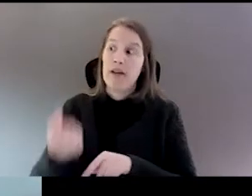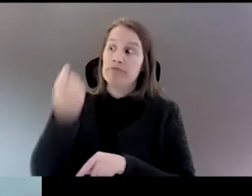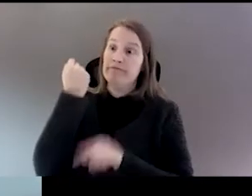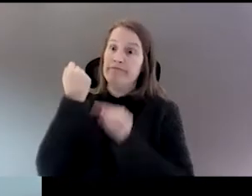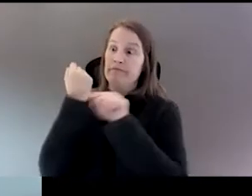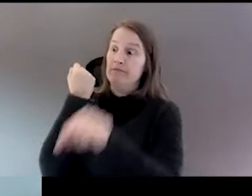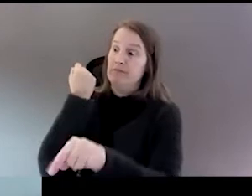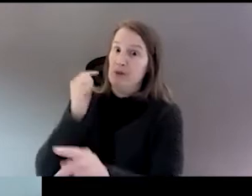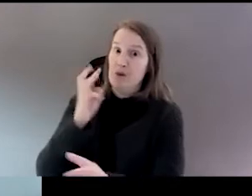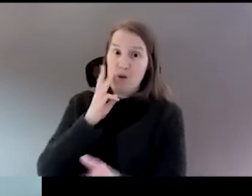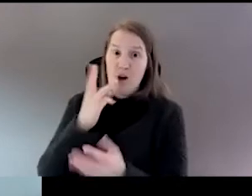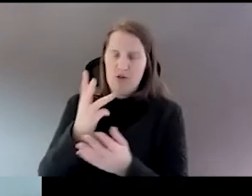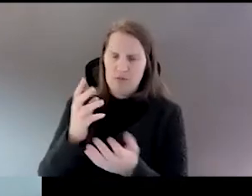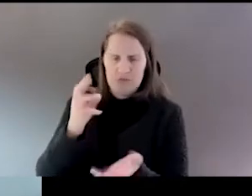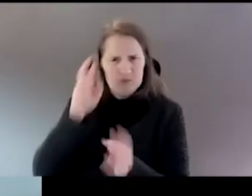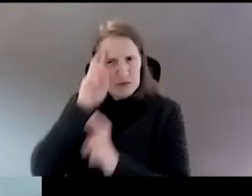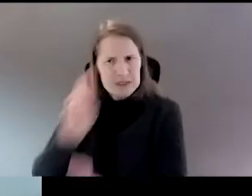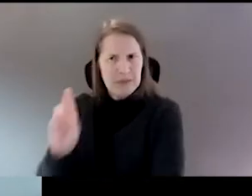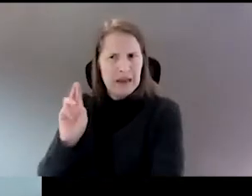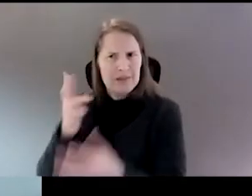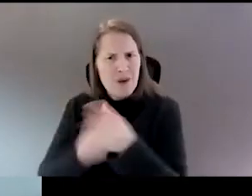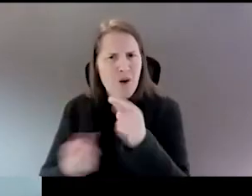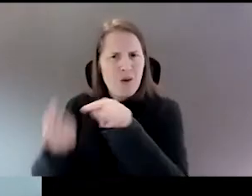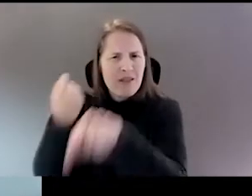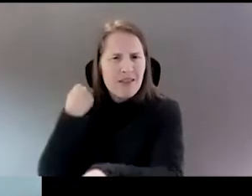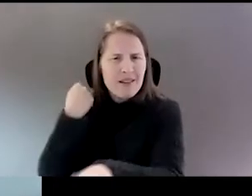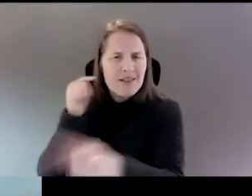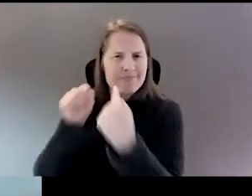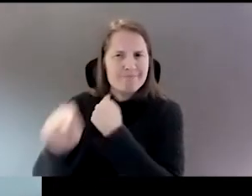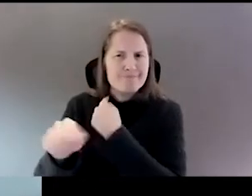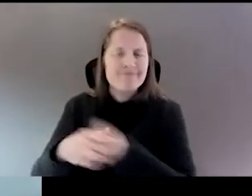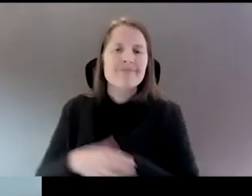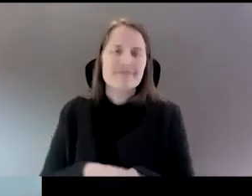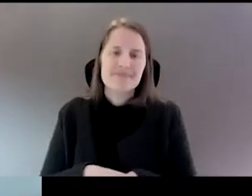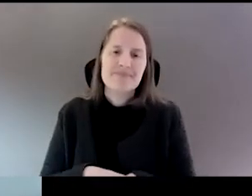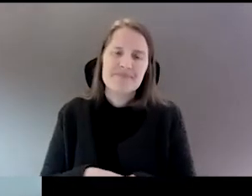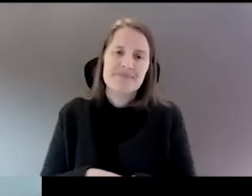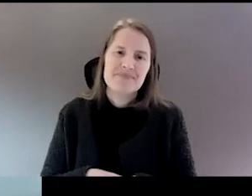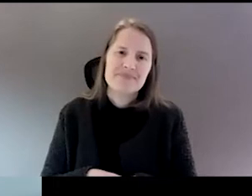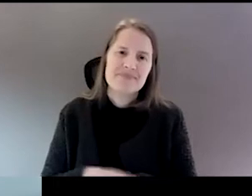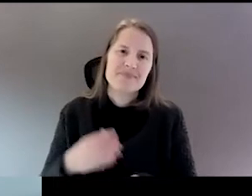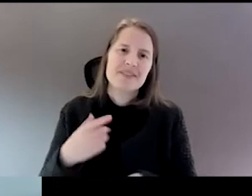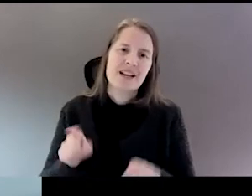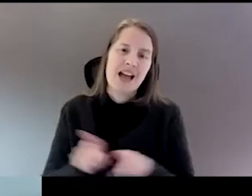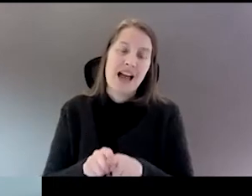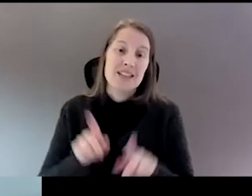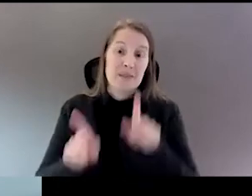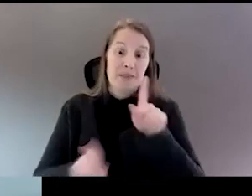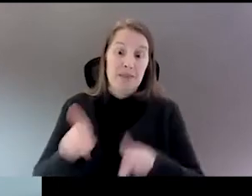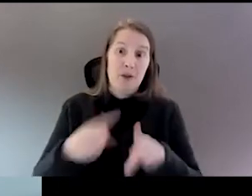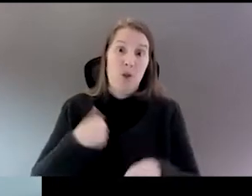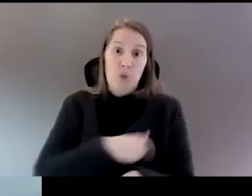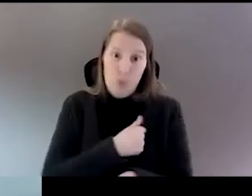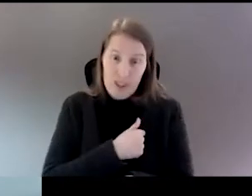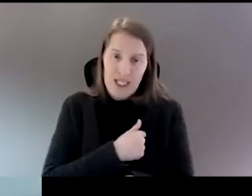its right. I think we as people have been devalued for so